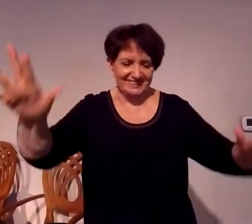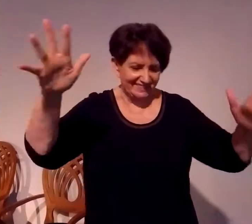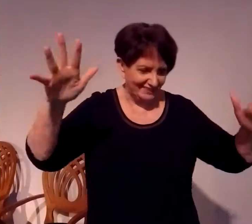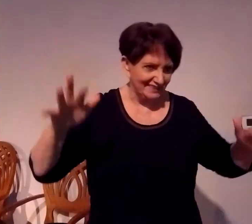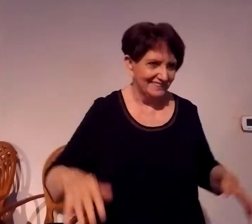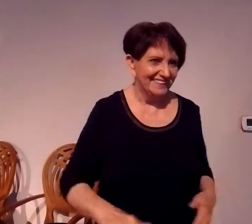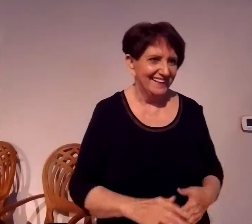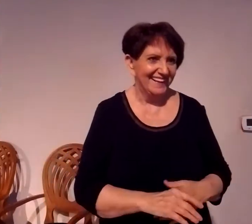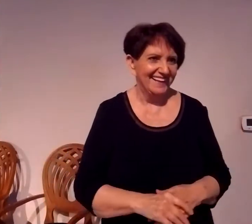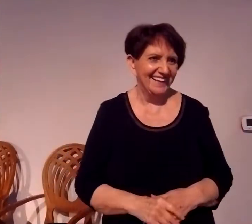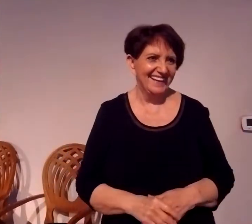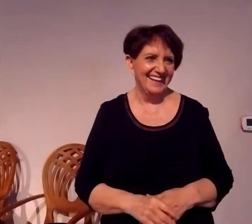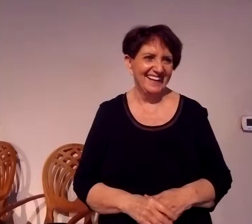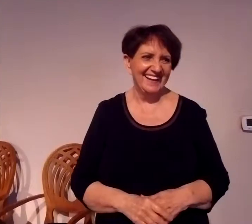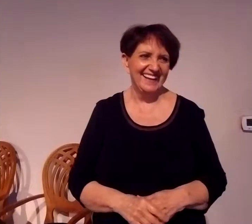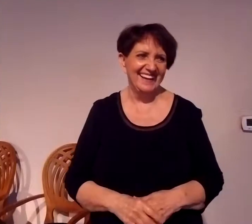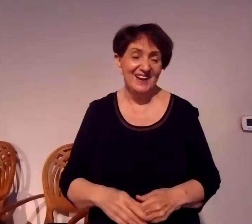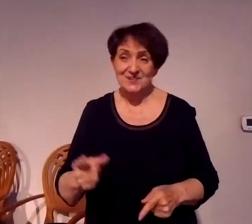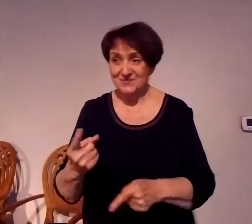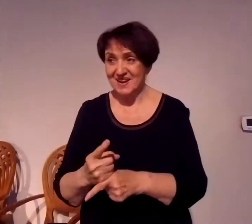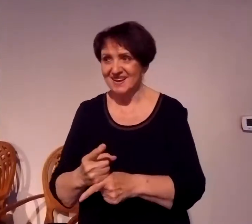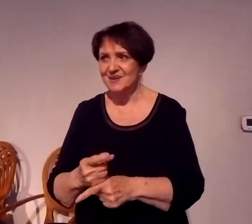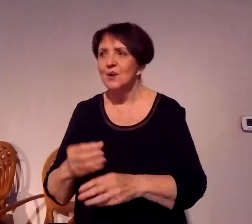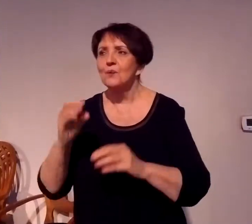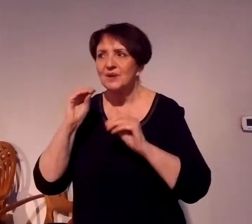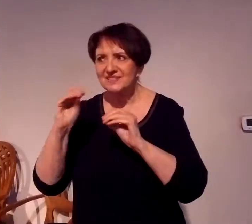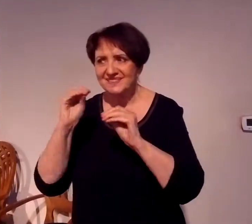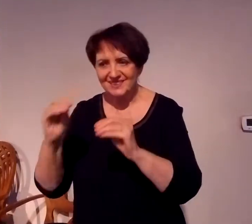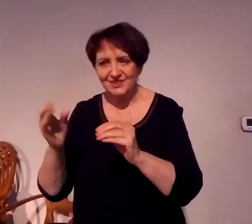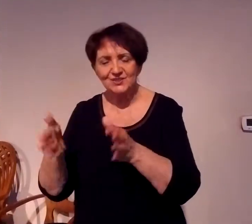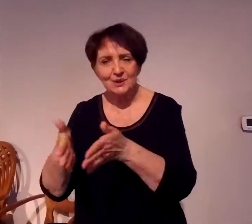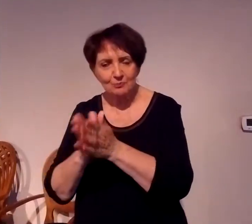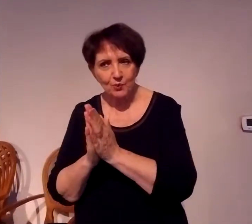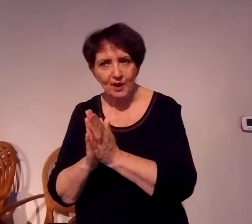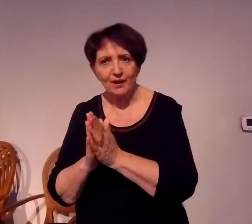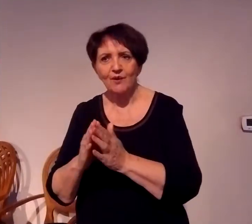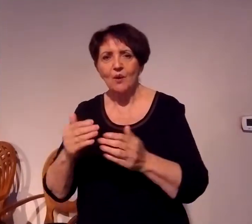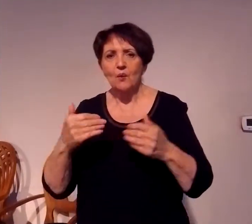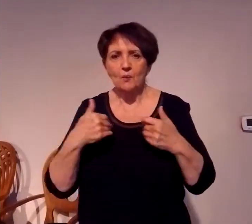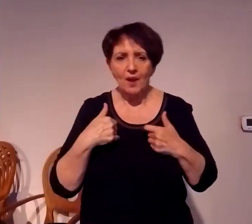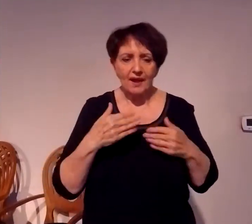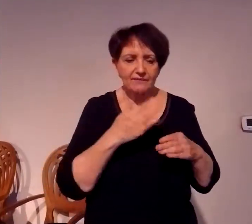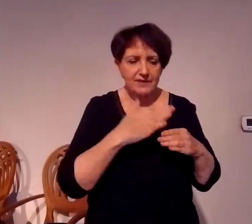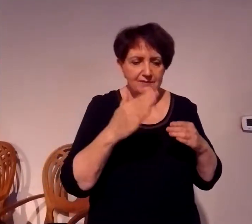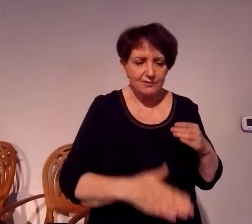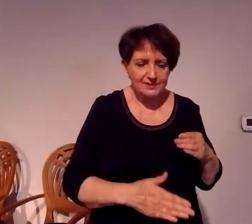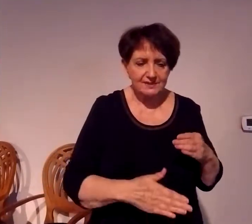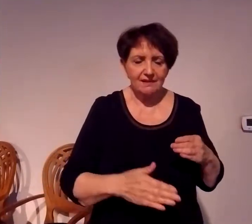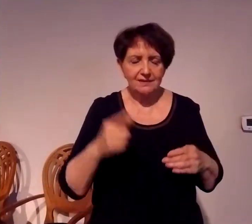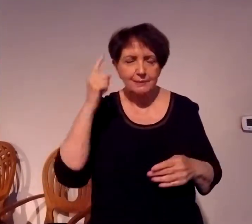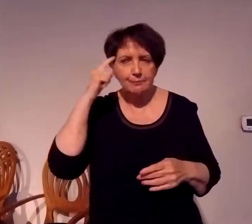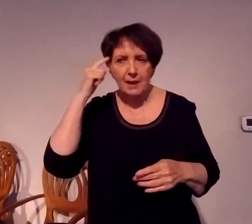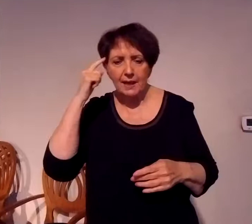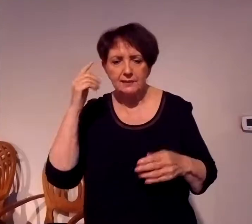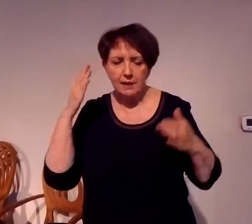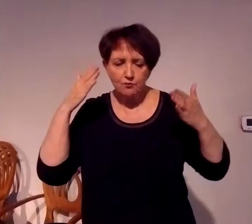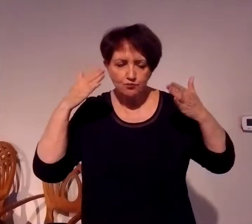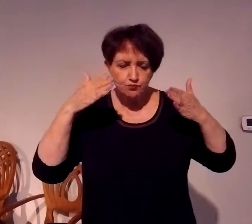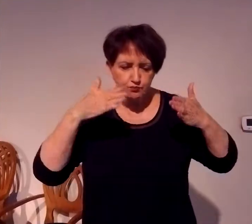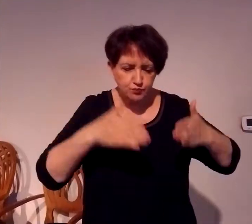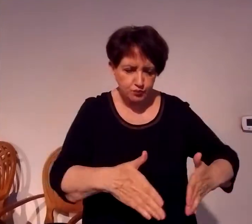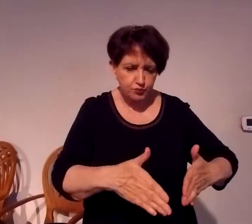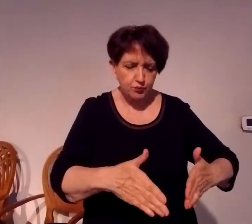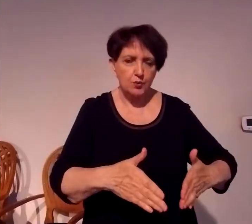Right? We don't do this. We teach that in prayer, we're going to have that end result in mind. We laser down into it. We